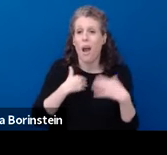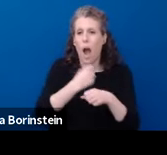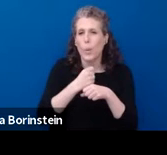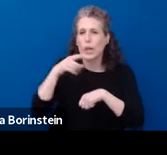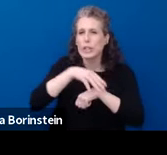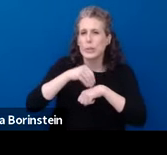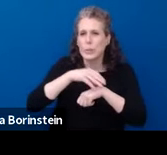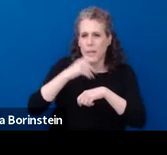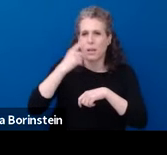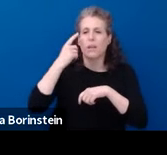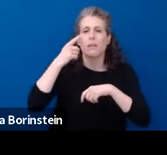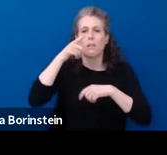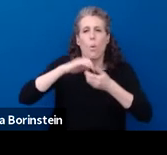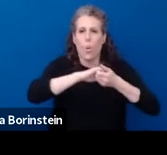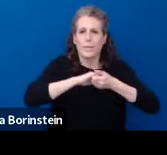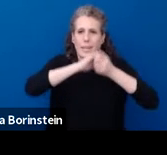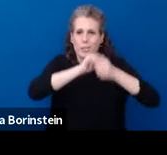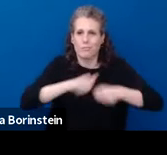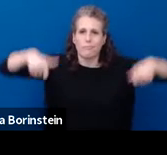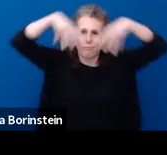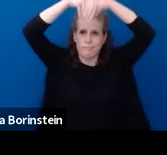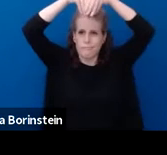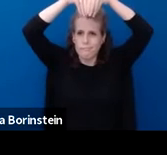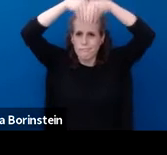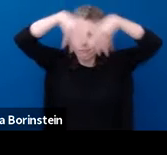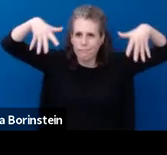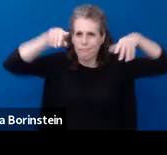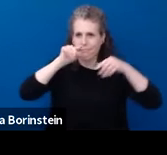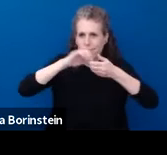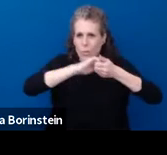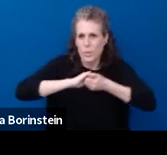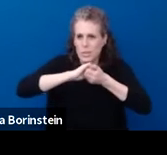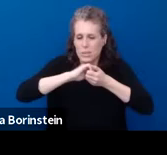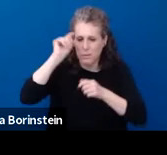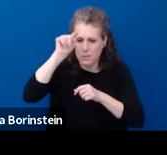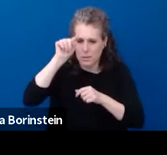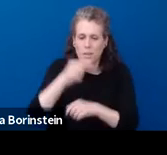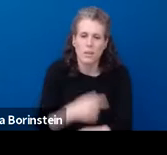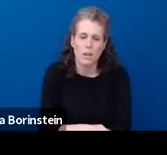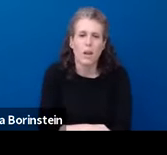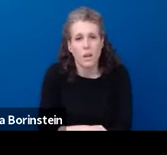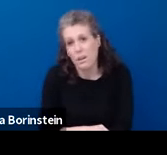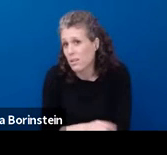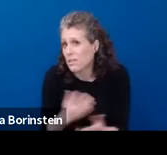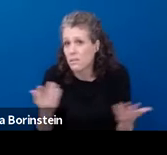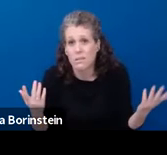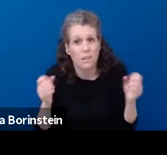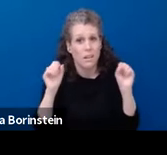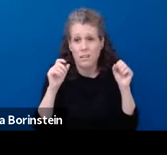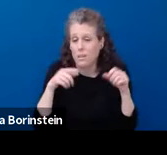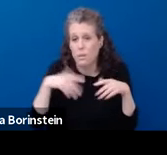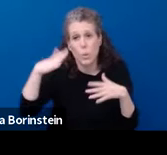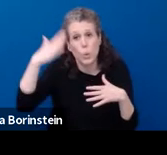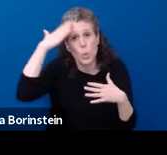Sweden in Västra Götaland, and it's you reach out to very many people